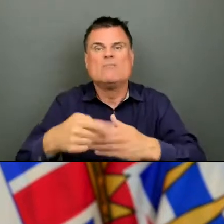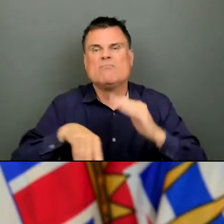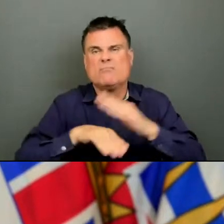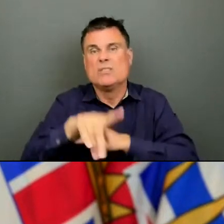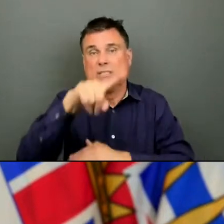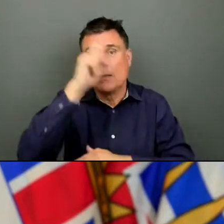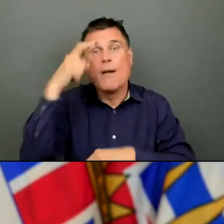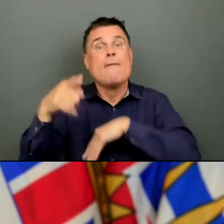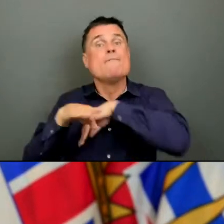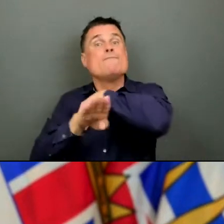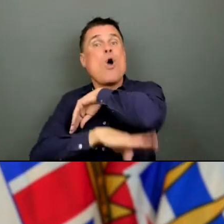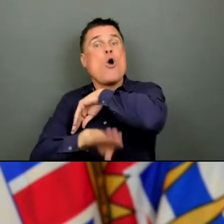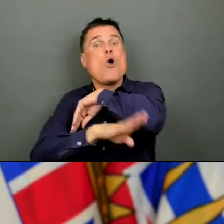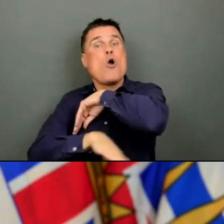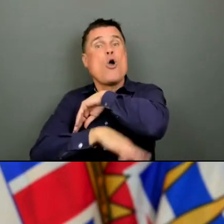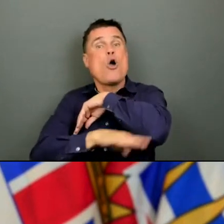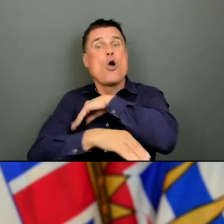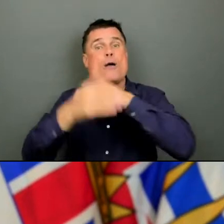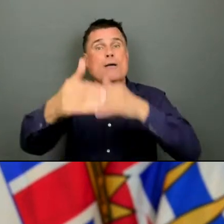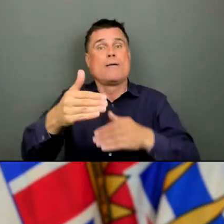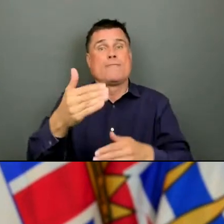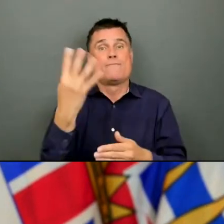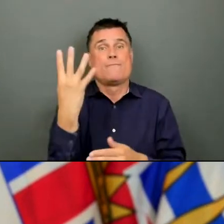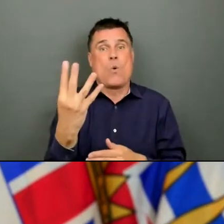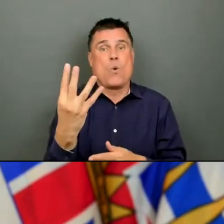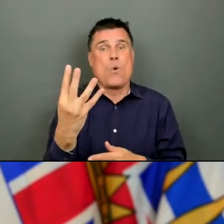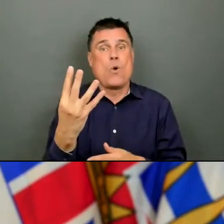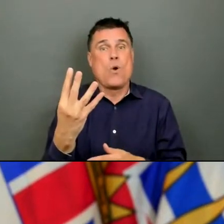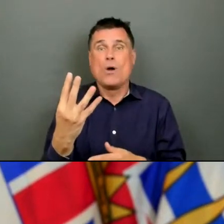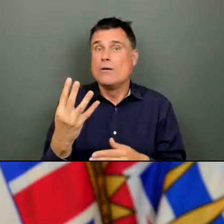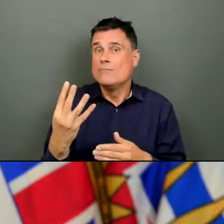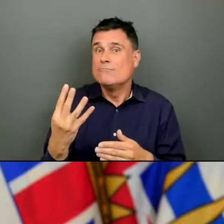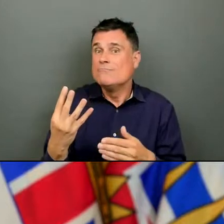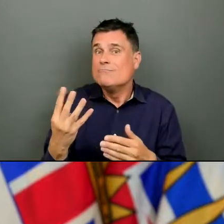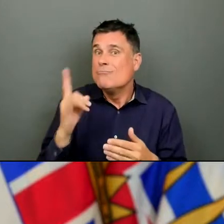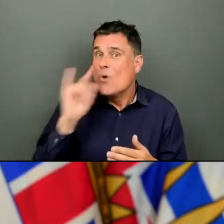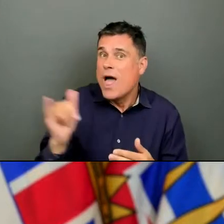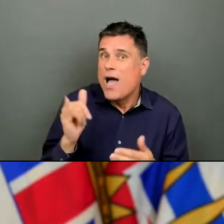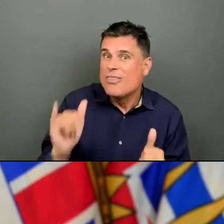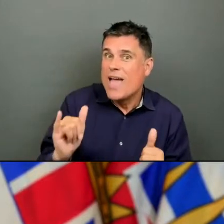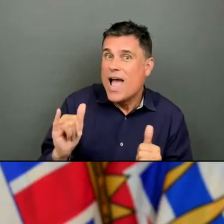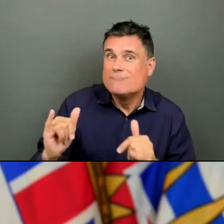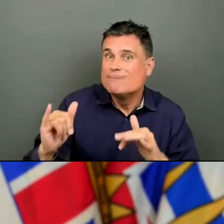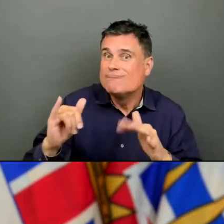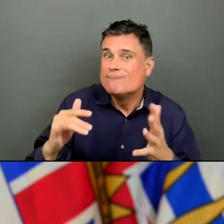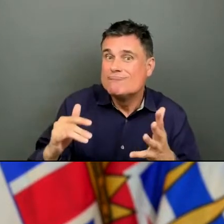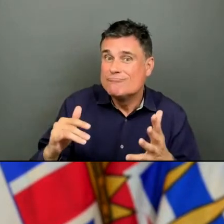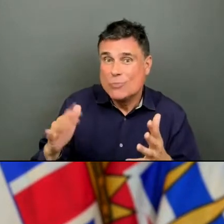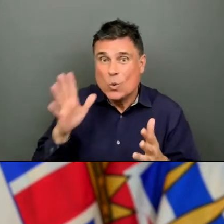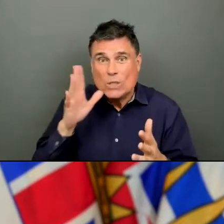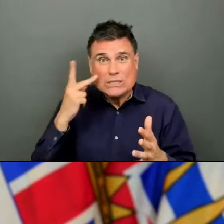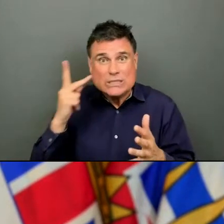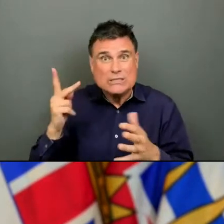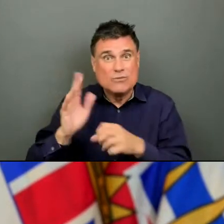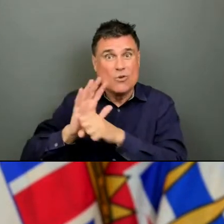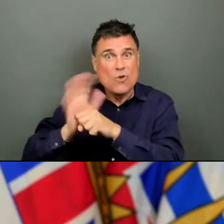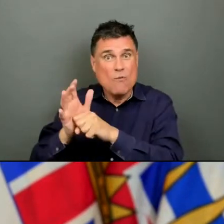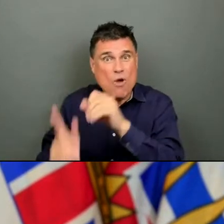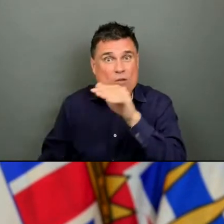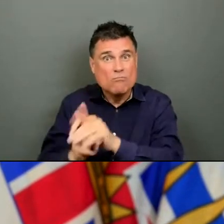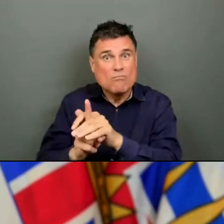wondering what needs to be done in terms of preparing for that and the potential for a resurgence of COVID